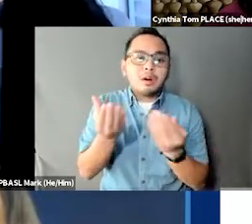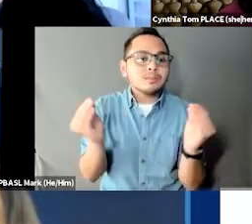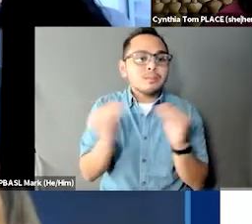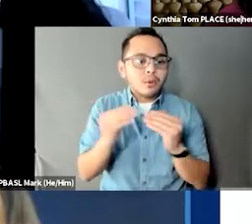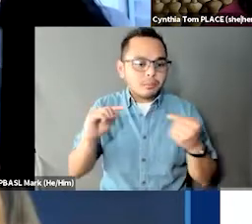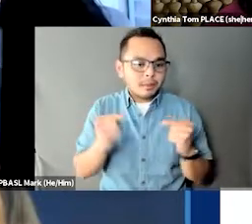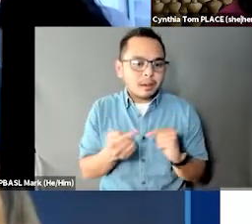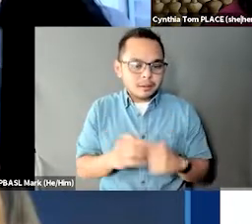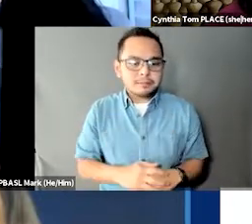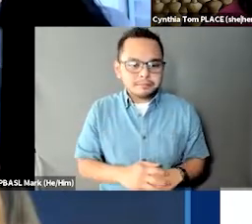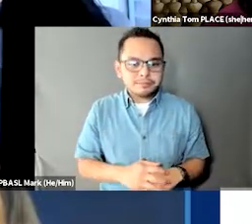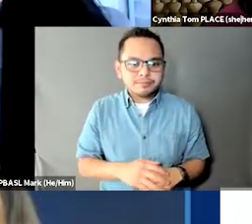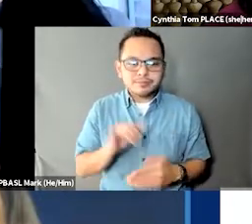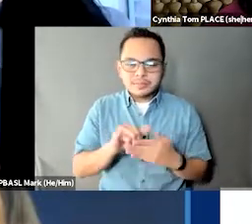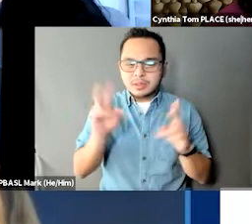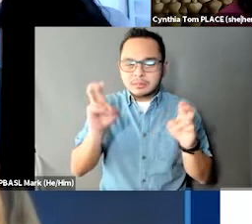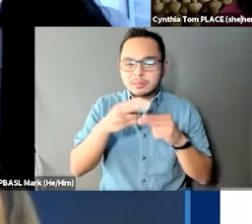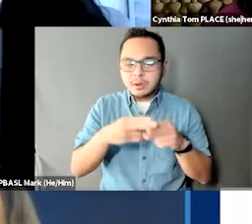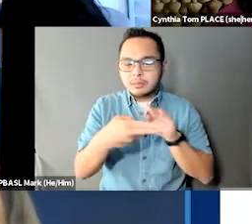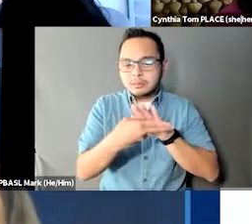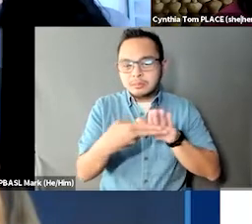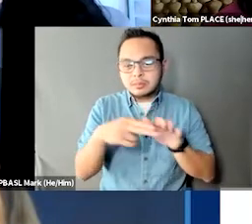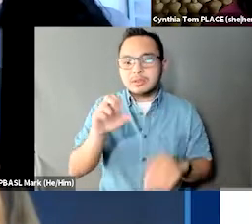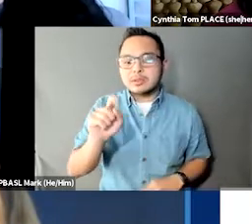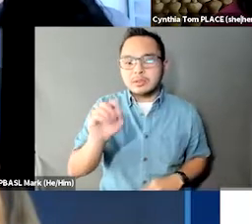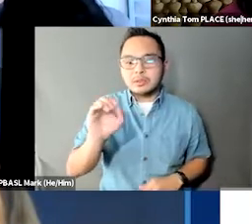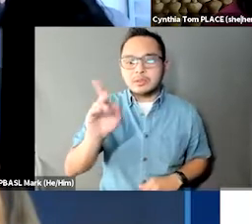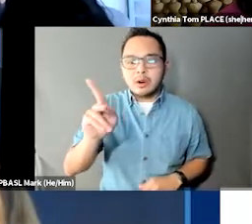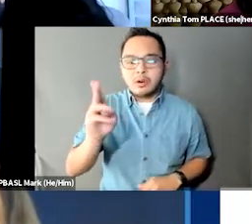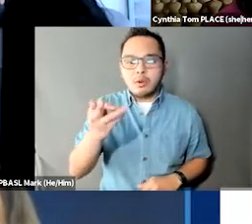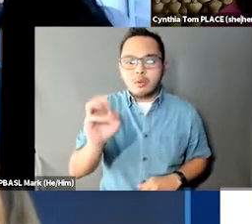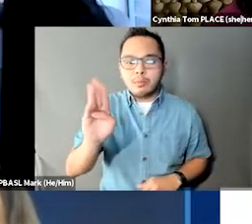that's also called Stockholm Syndrome.